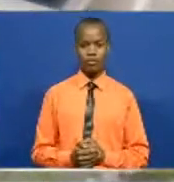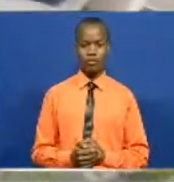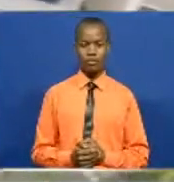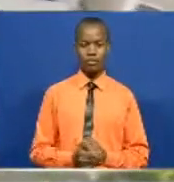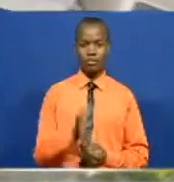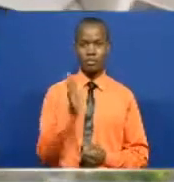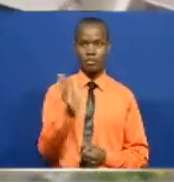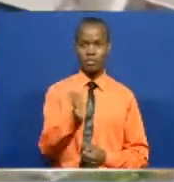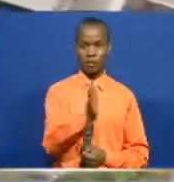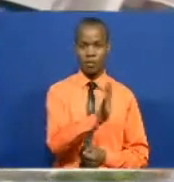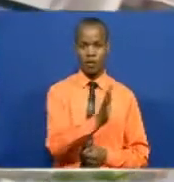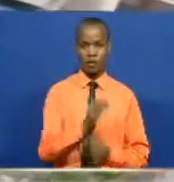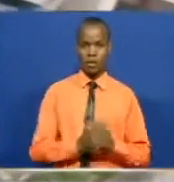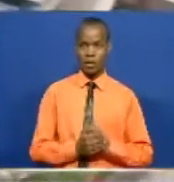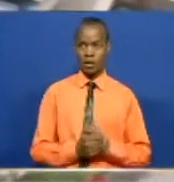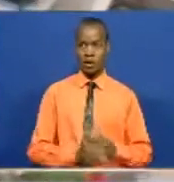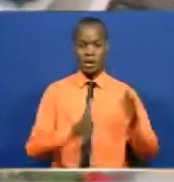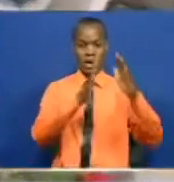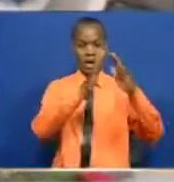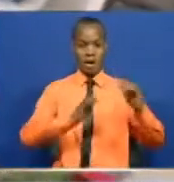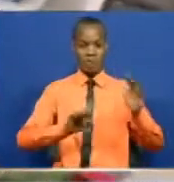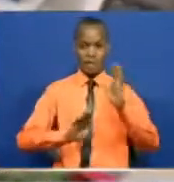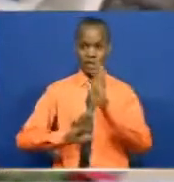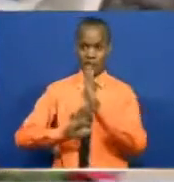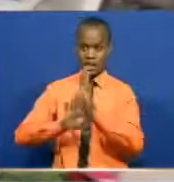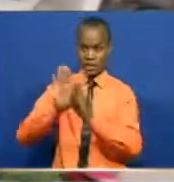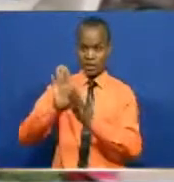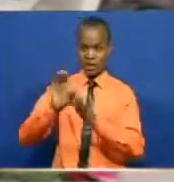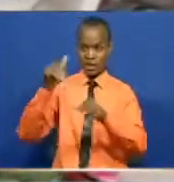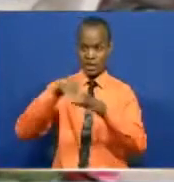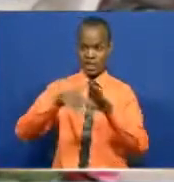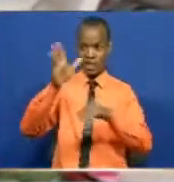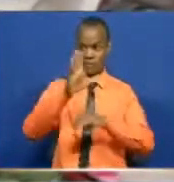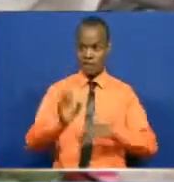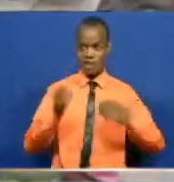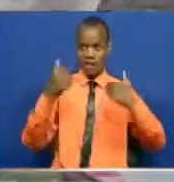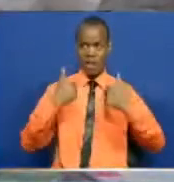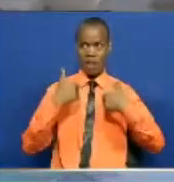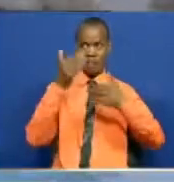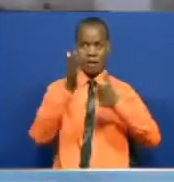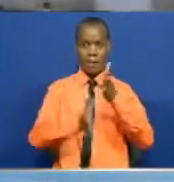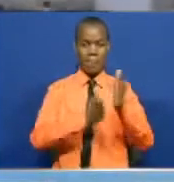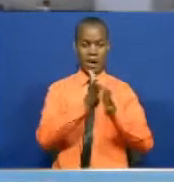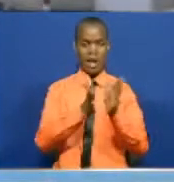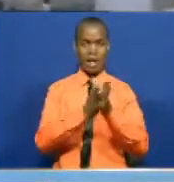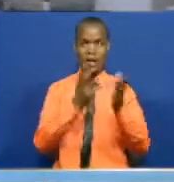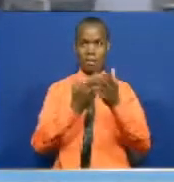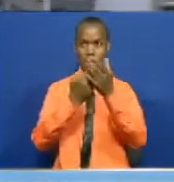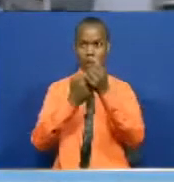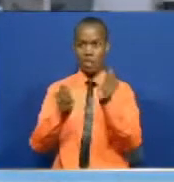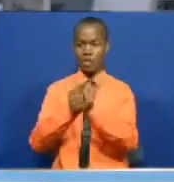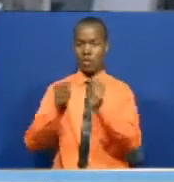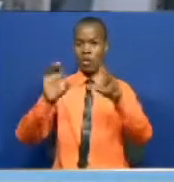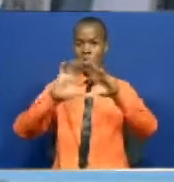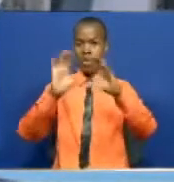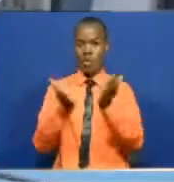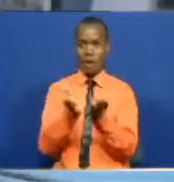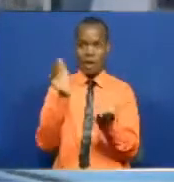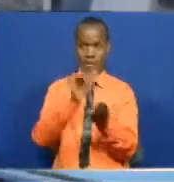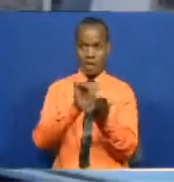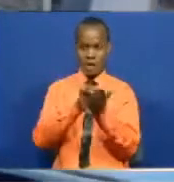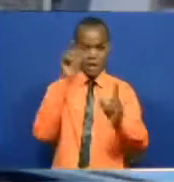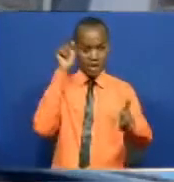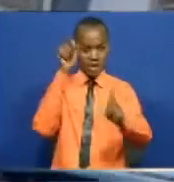Meanwhile, Housing Development Financial Shelter Africa has entered into a strategic partnership with the World Bank aimed at addressing